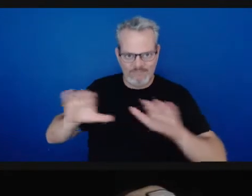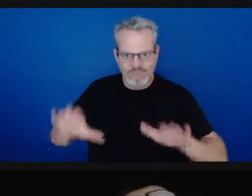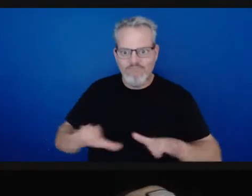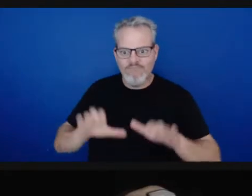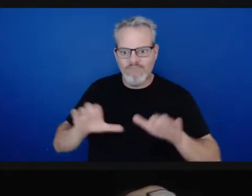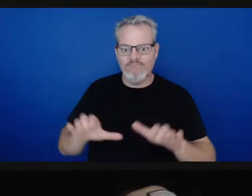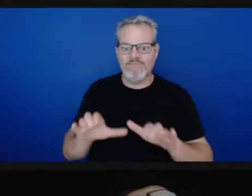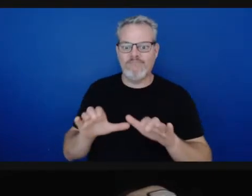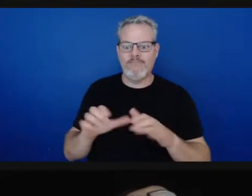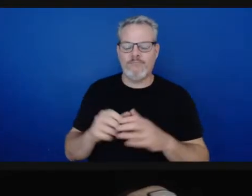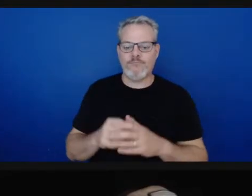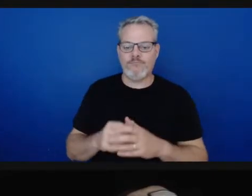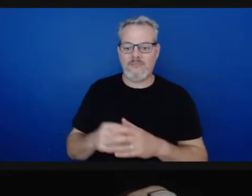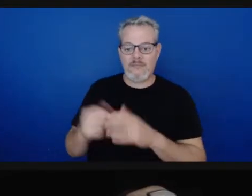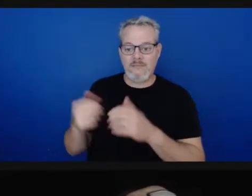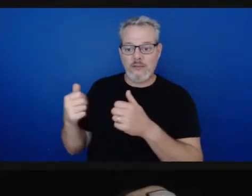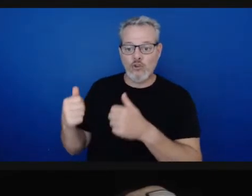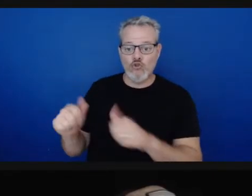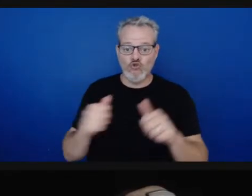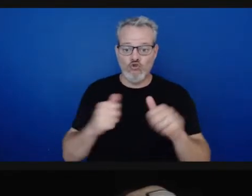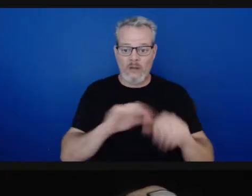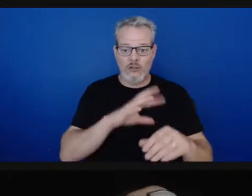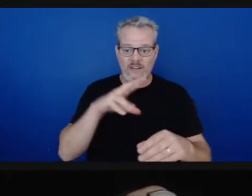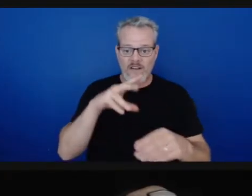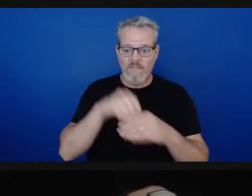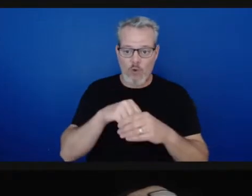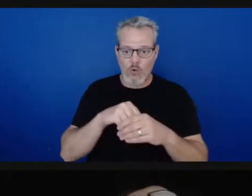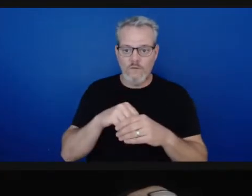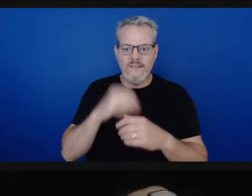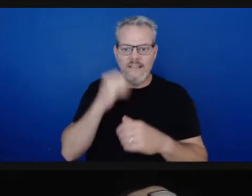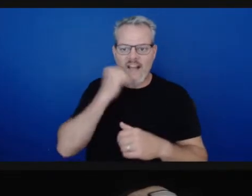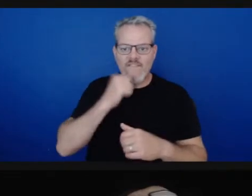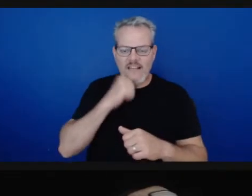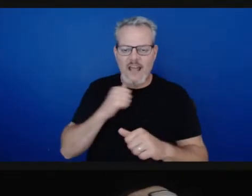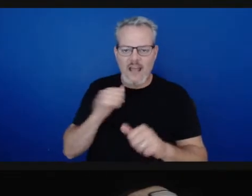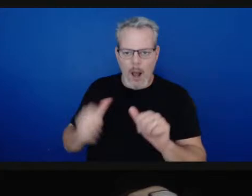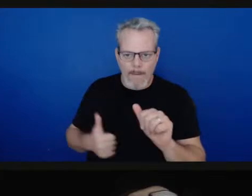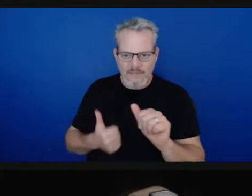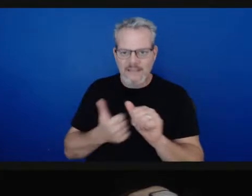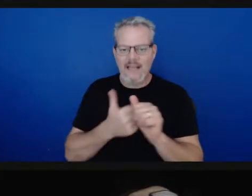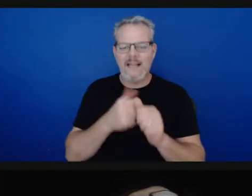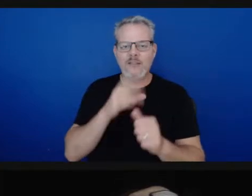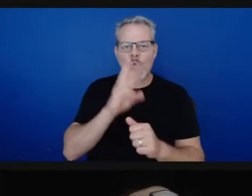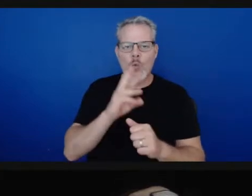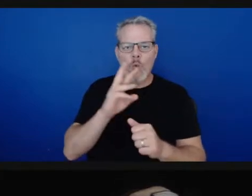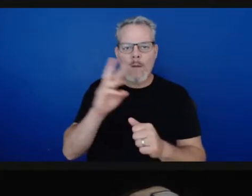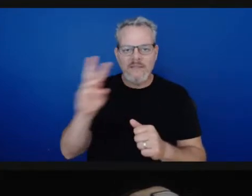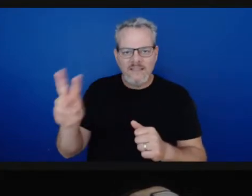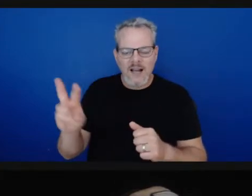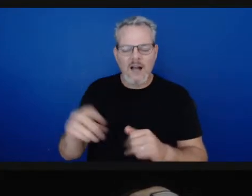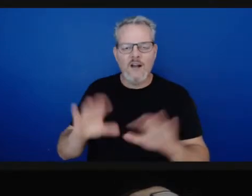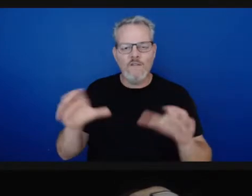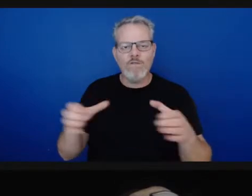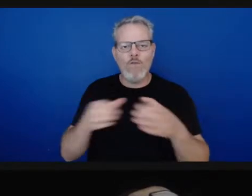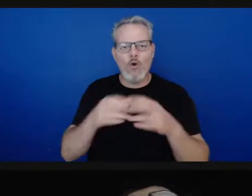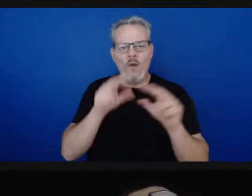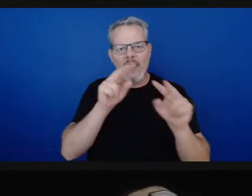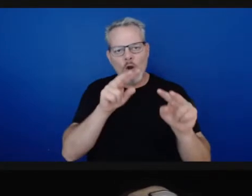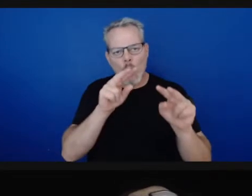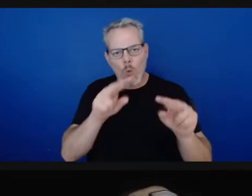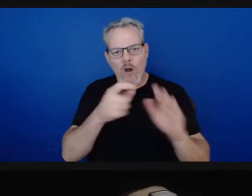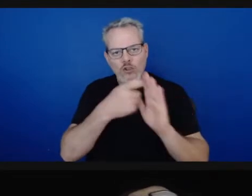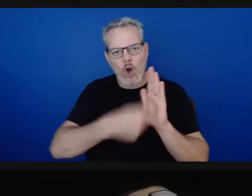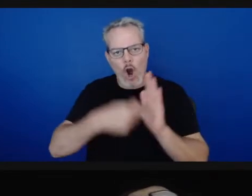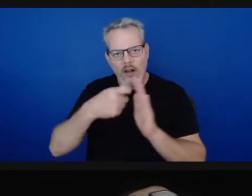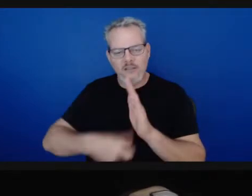Right, their strategy involves their daily updates, their website, their Volcano Watch articles, their community meetings, all those